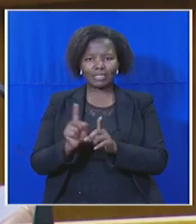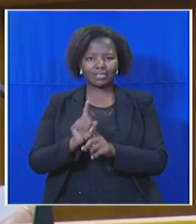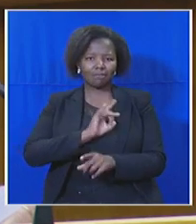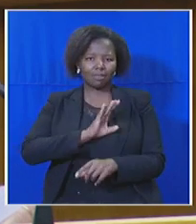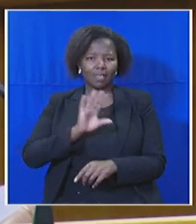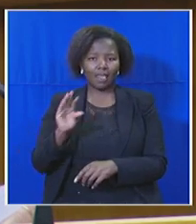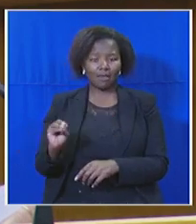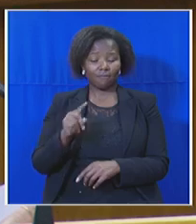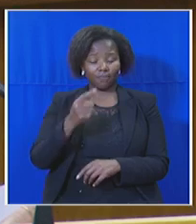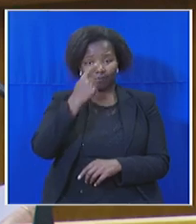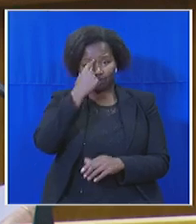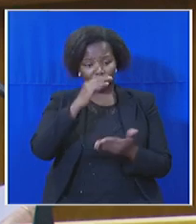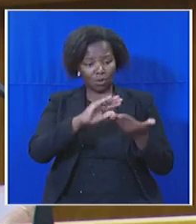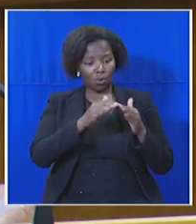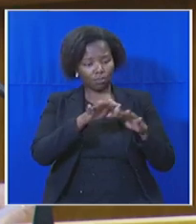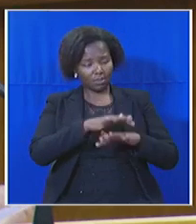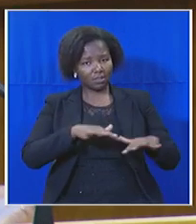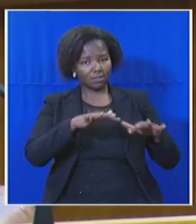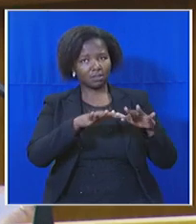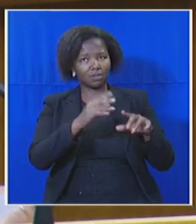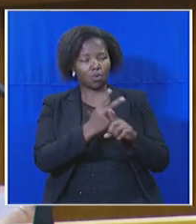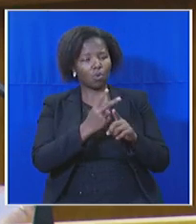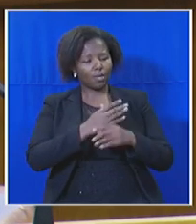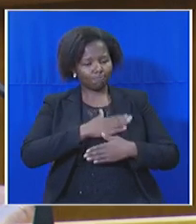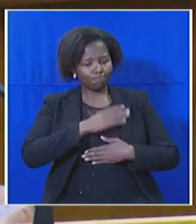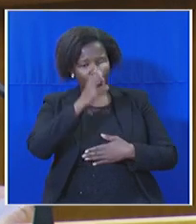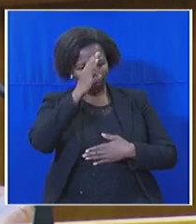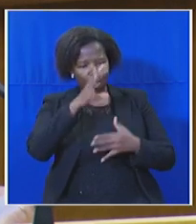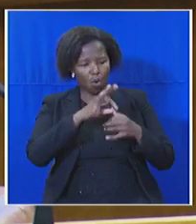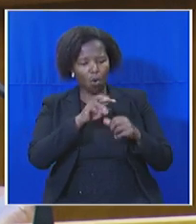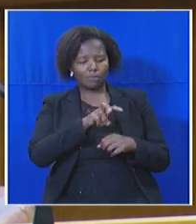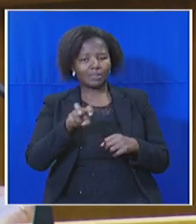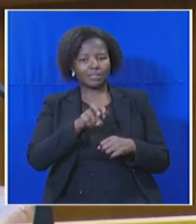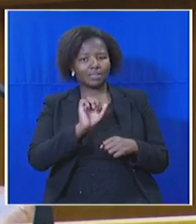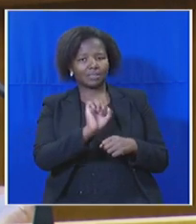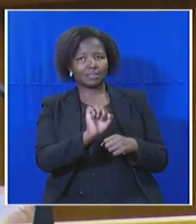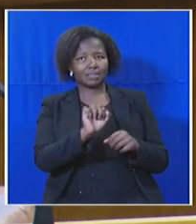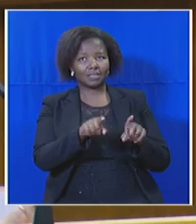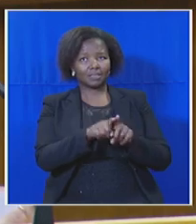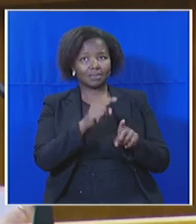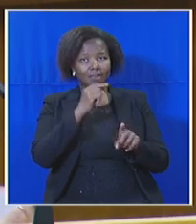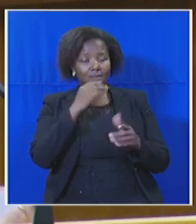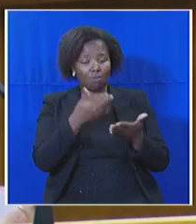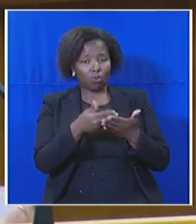of their community, with members quietly pleased that a police officer lived nearby, as though that would somehow steer the